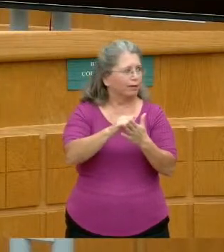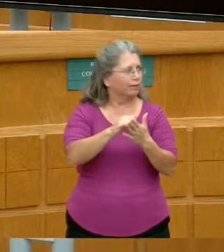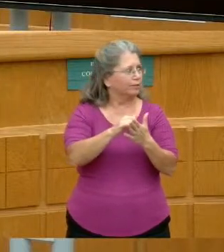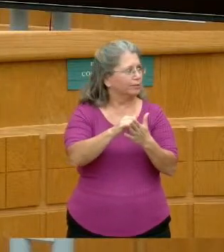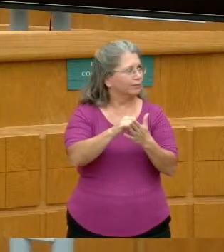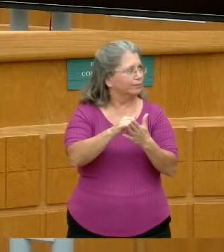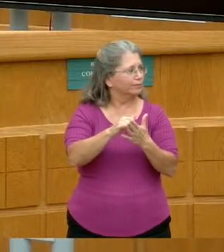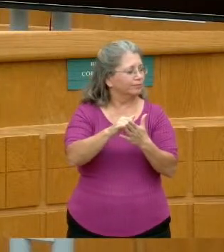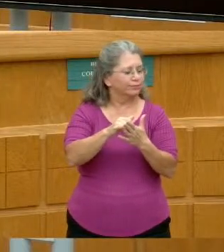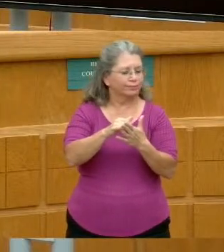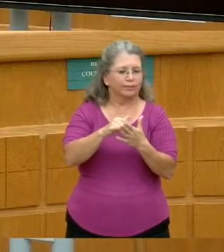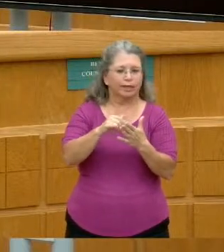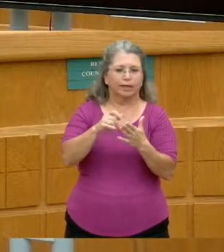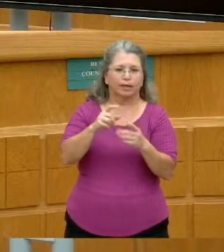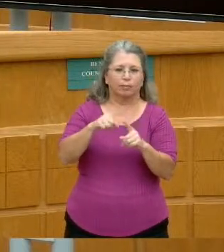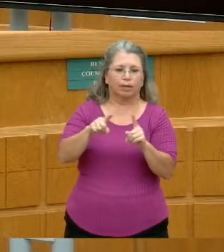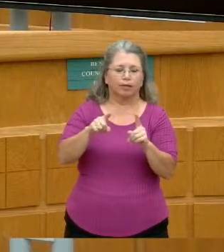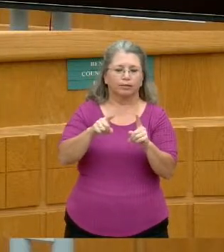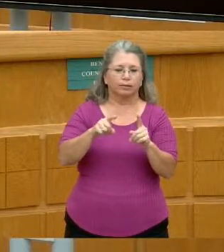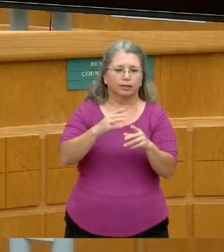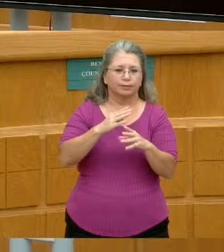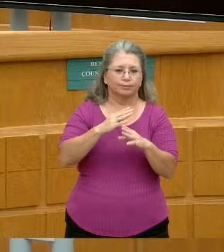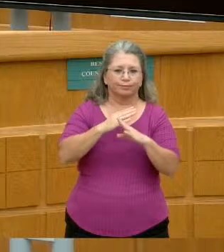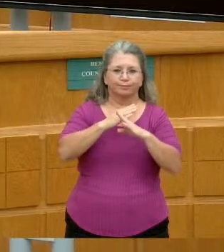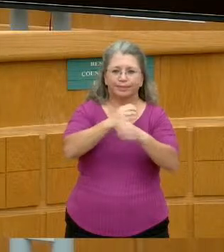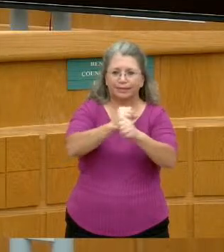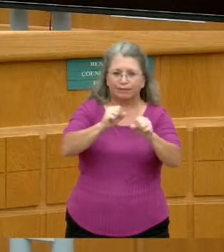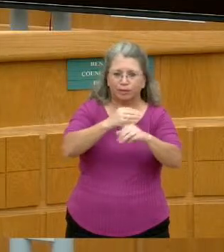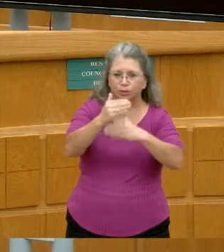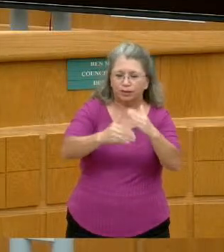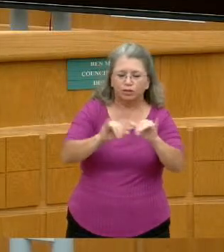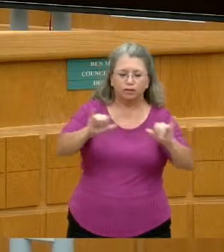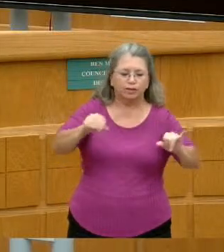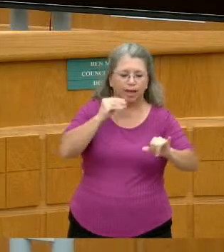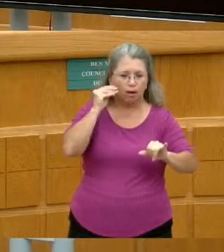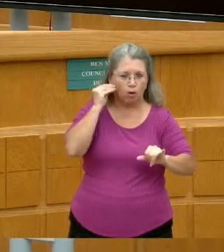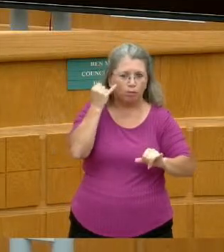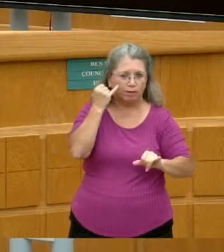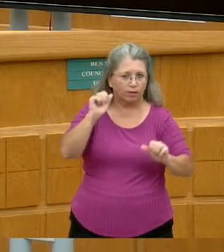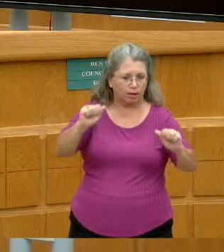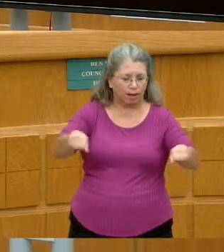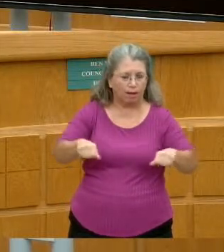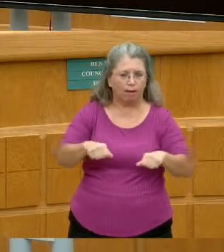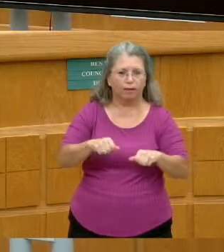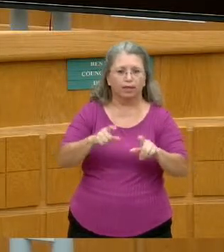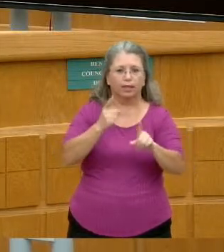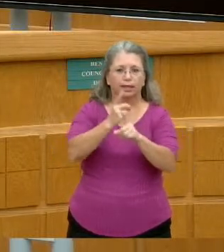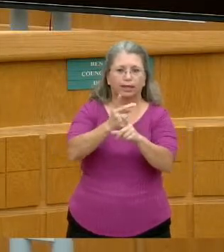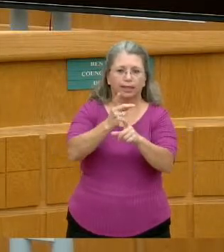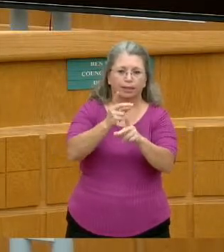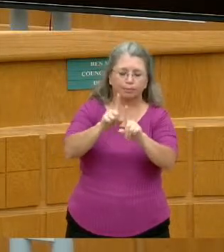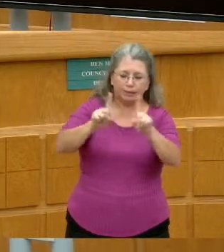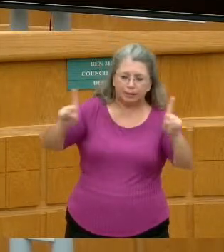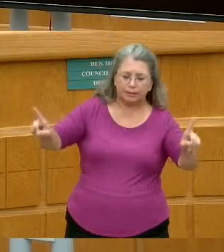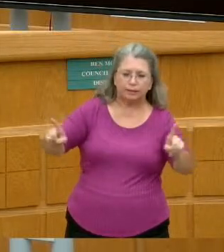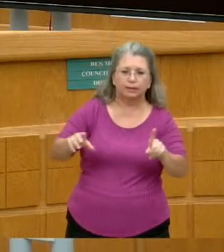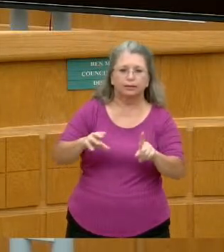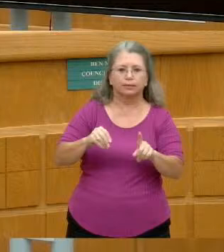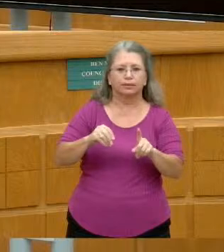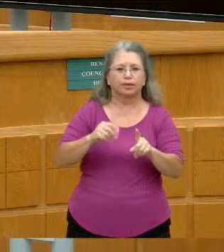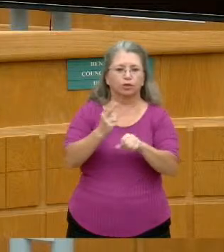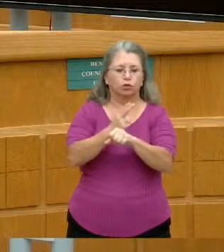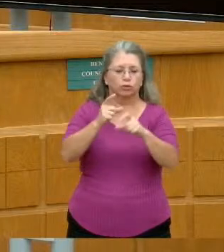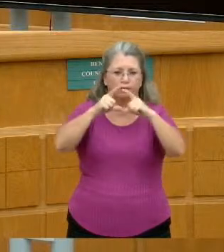Stay at home if you can, social distance, and wear face coverings. It's really important. Self-isolate